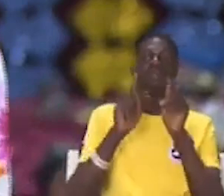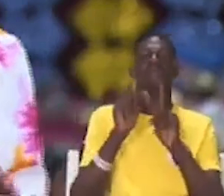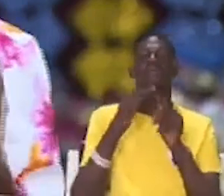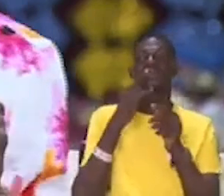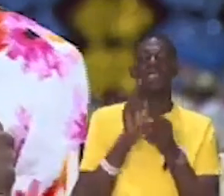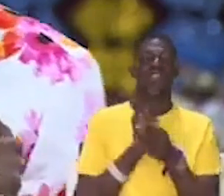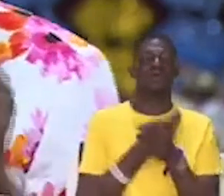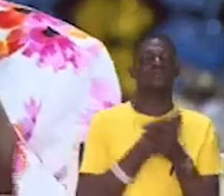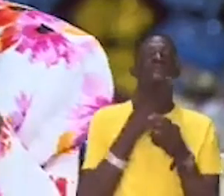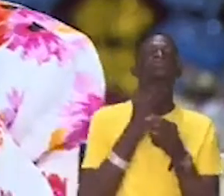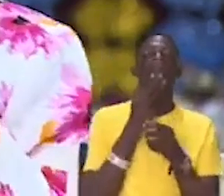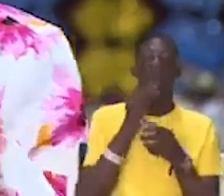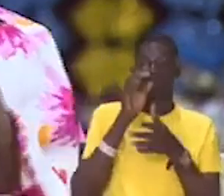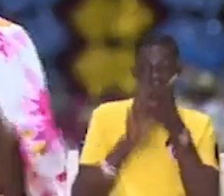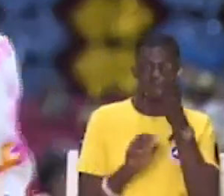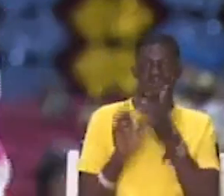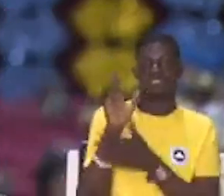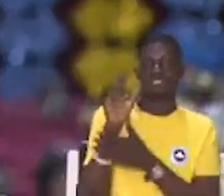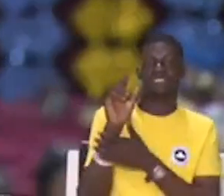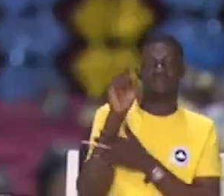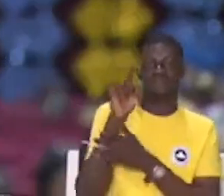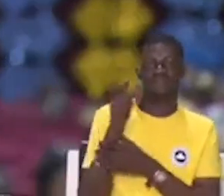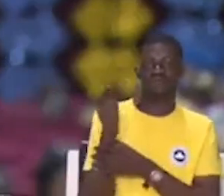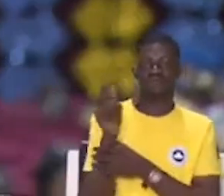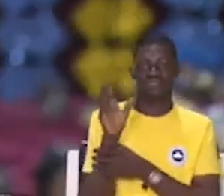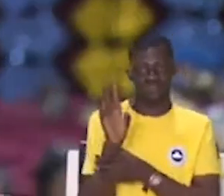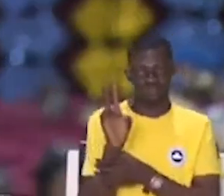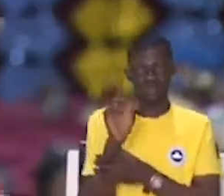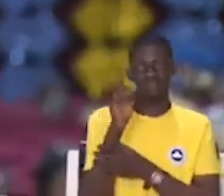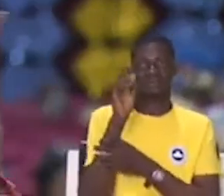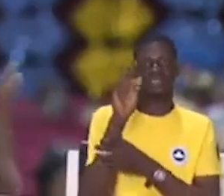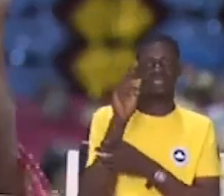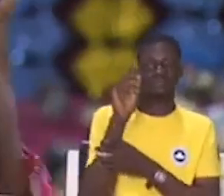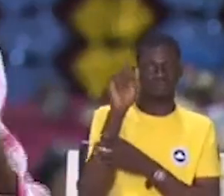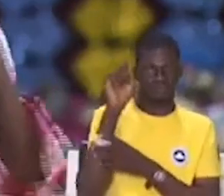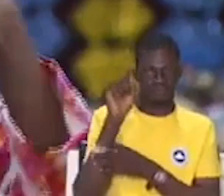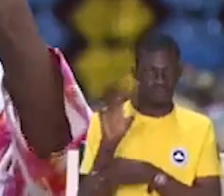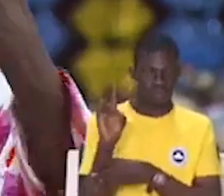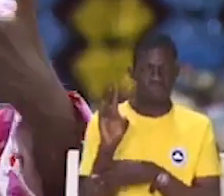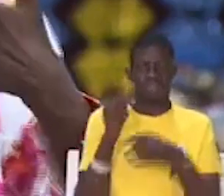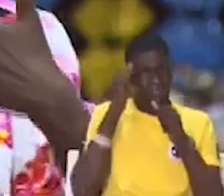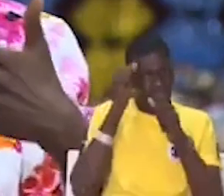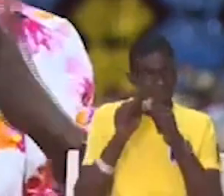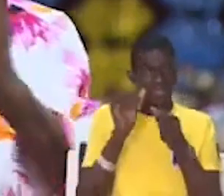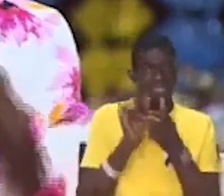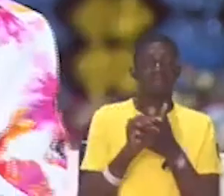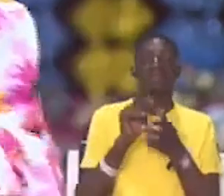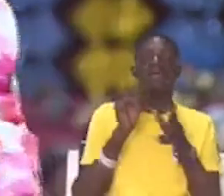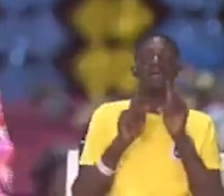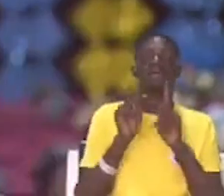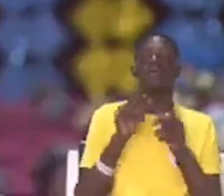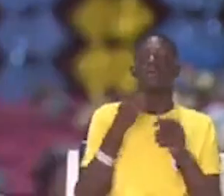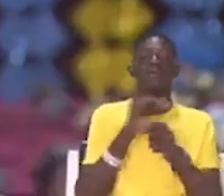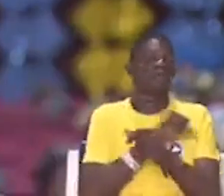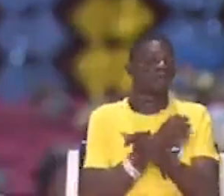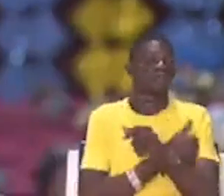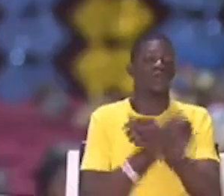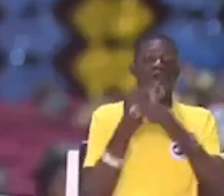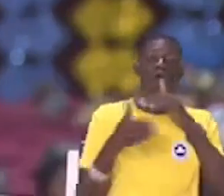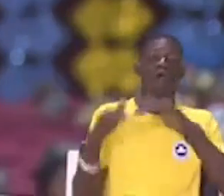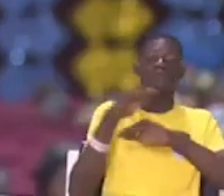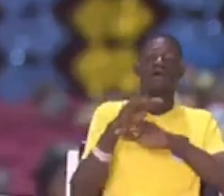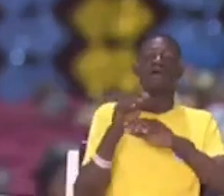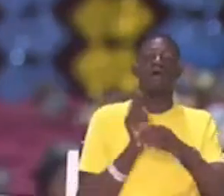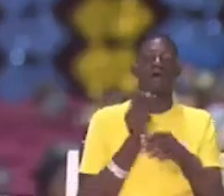Hebrews 13 and verse 7. Hebrews 13, 7. It says we should remember them that have the rule over us, that we should follow